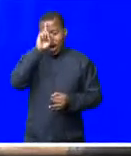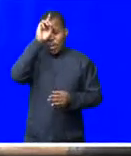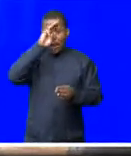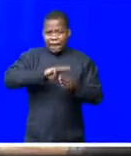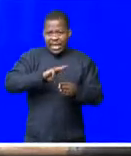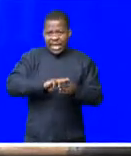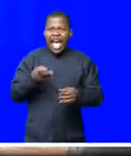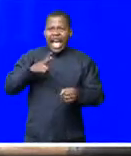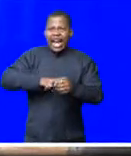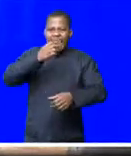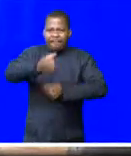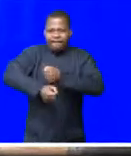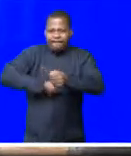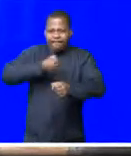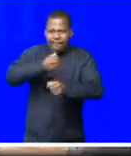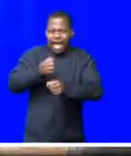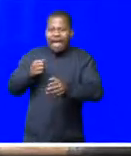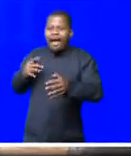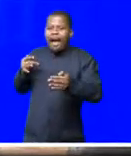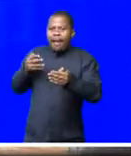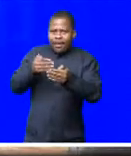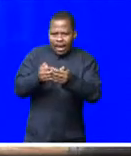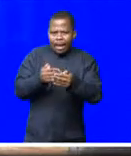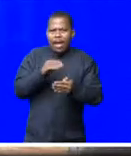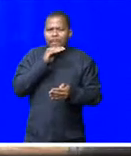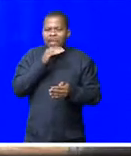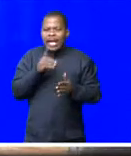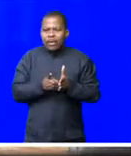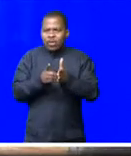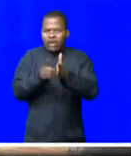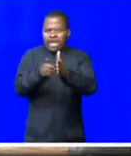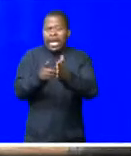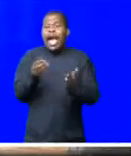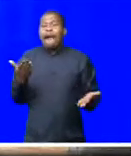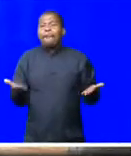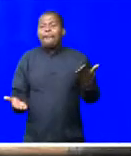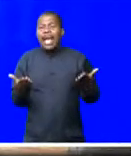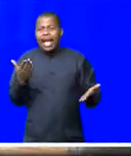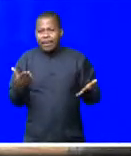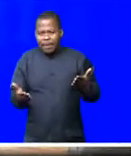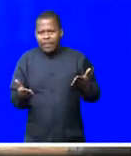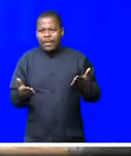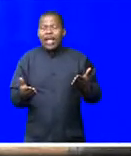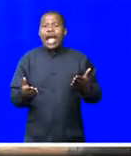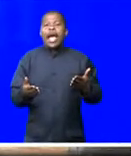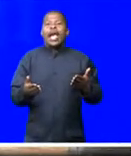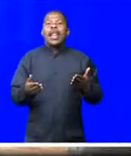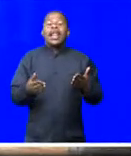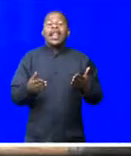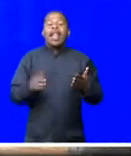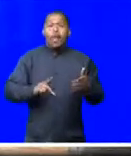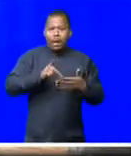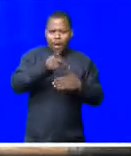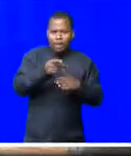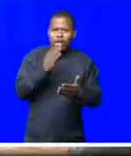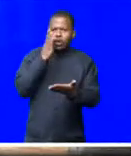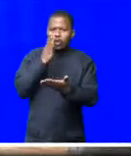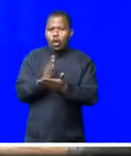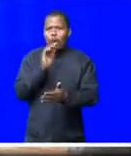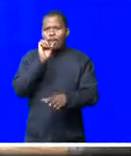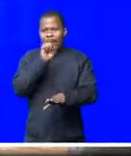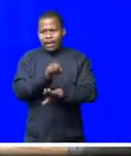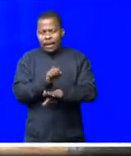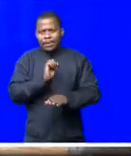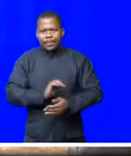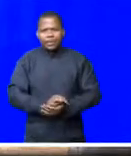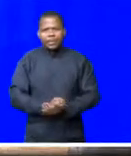yonke leminyaka lesesendlule kuyo ngabe kade wema. Ngakho ke ngabe akendeki